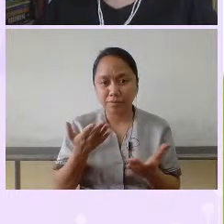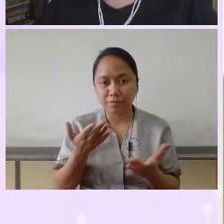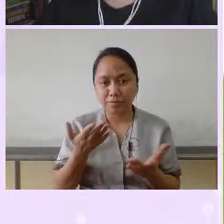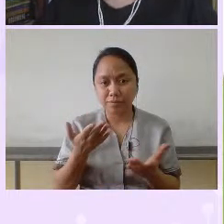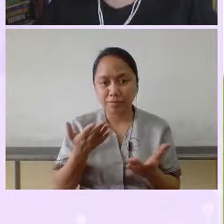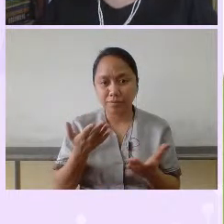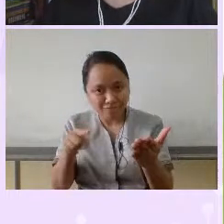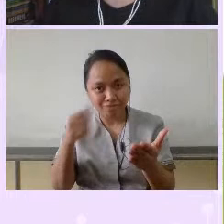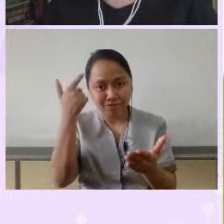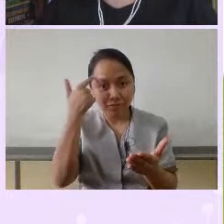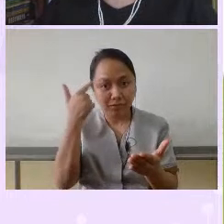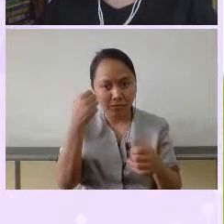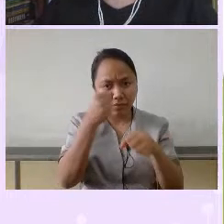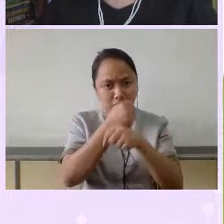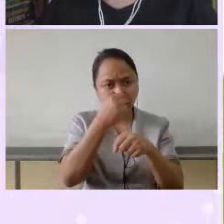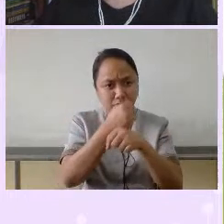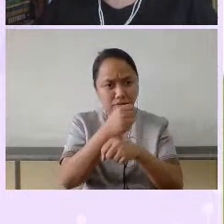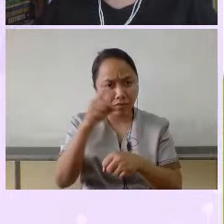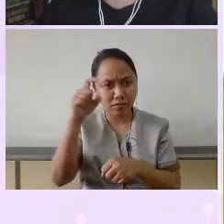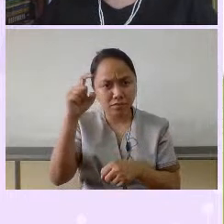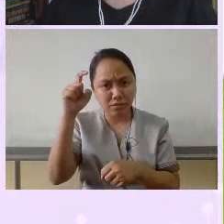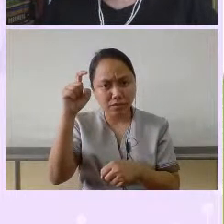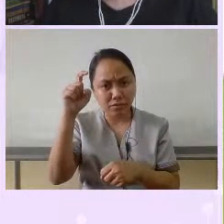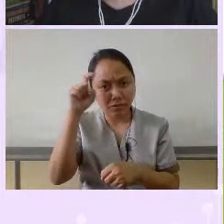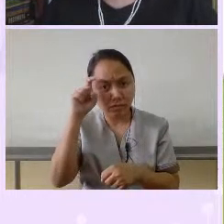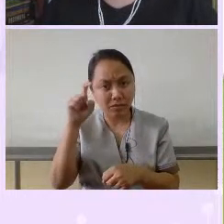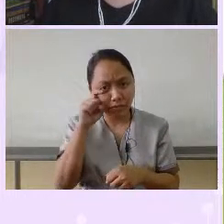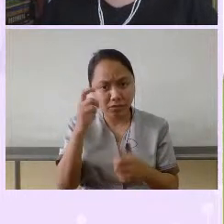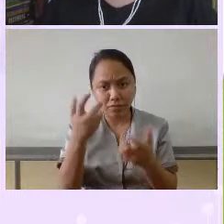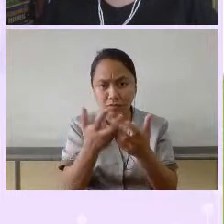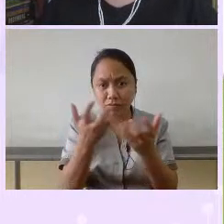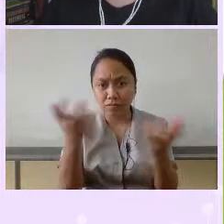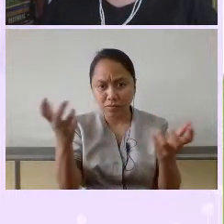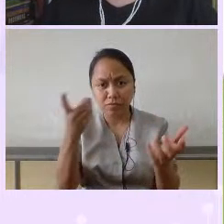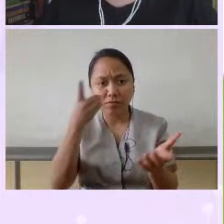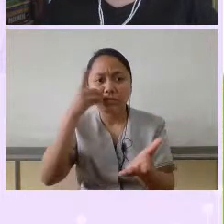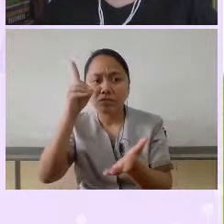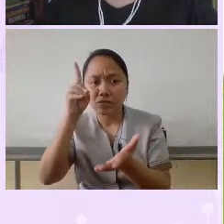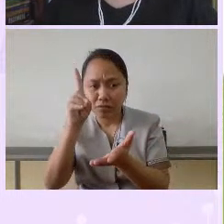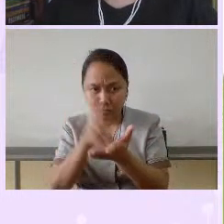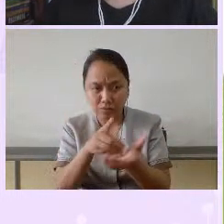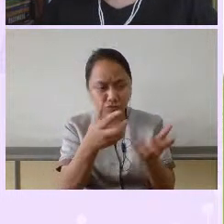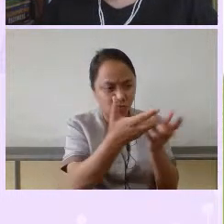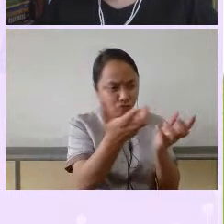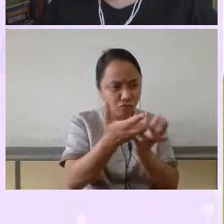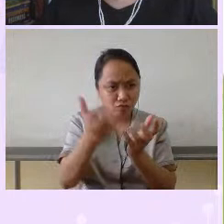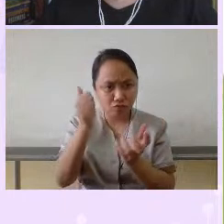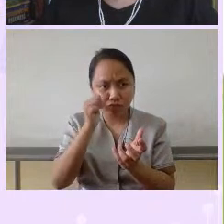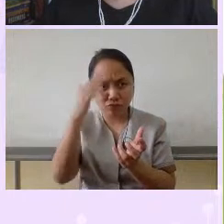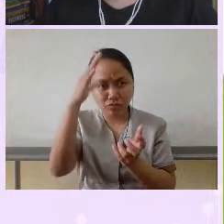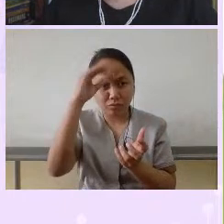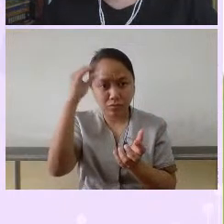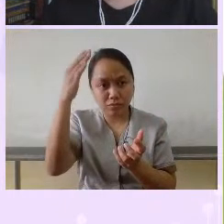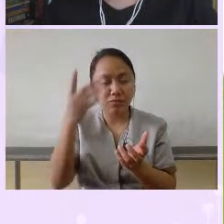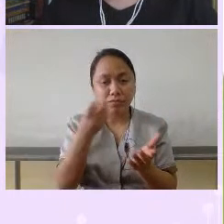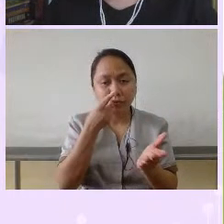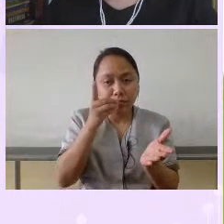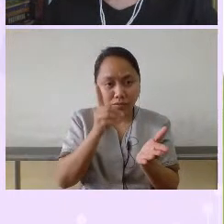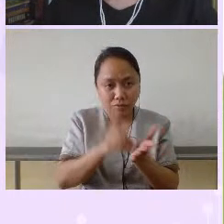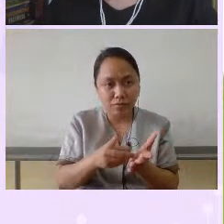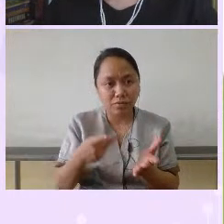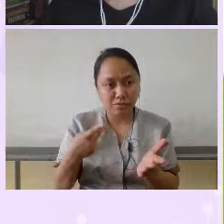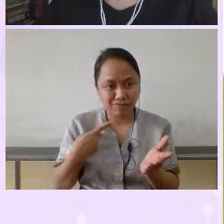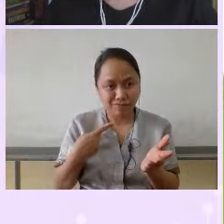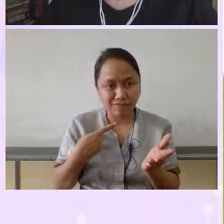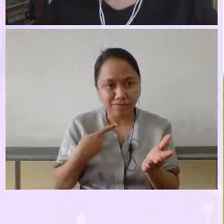statistics or sex disaggregated data. And ito po yung medyo i-expand ko sa mga